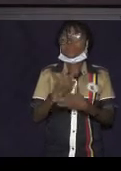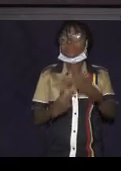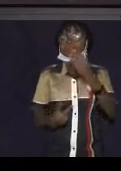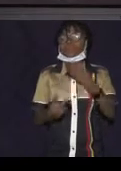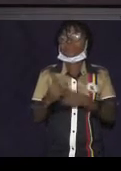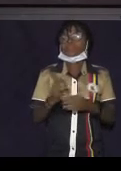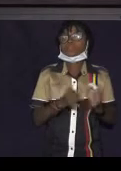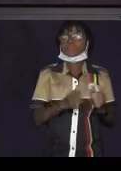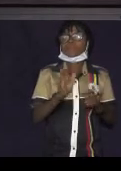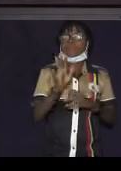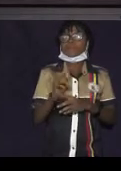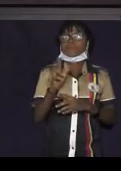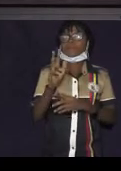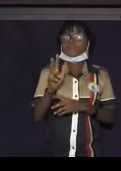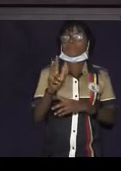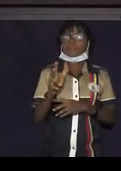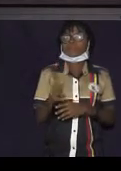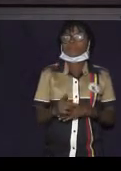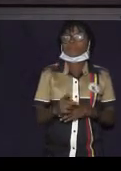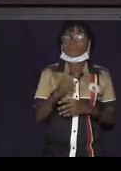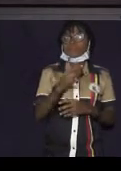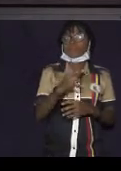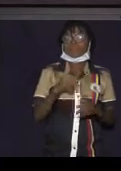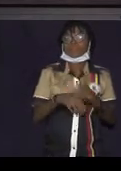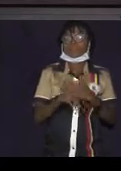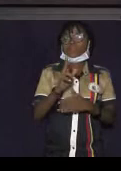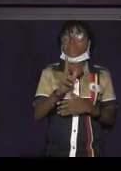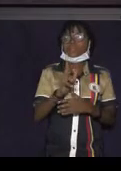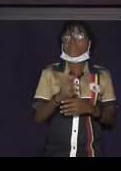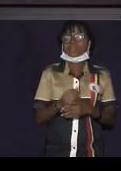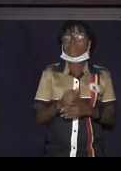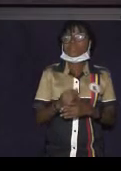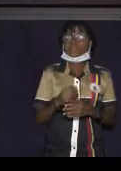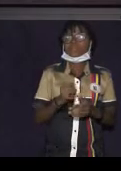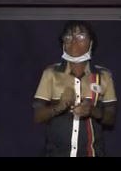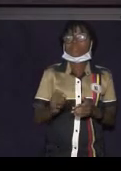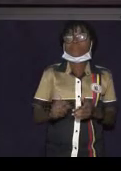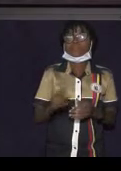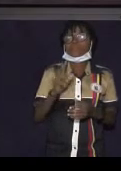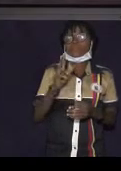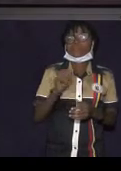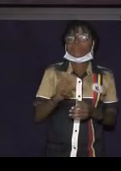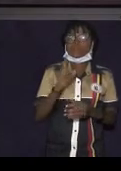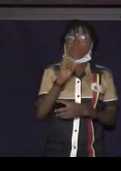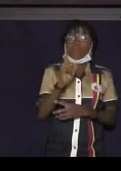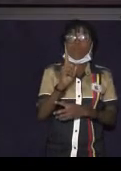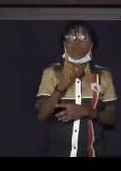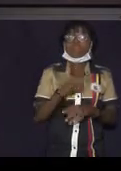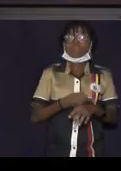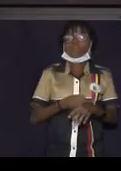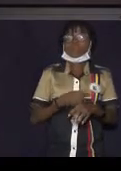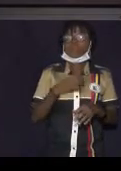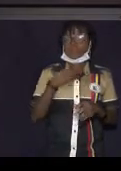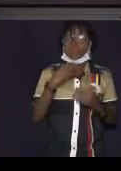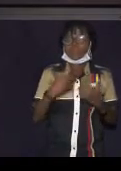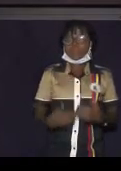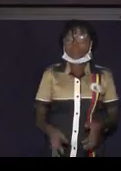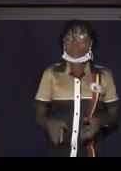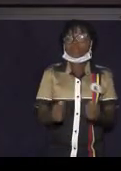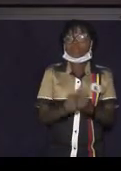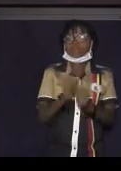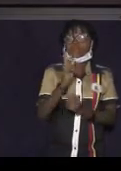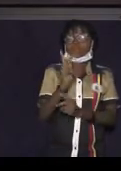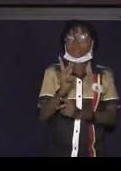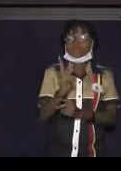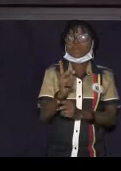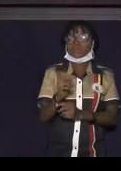which is the coefficient of k. 3 cancels 3. 3 goes in 3 one time. And so we are left with k here, 1,